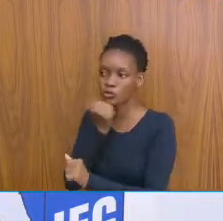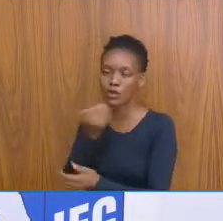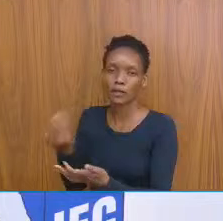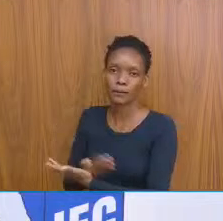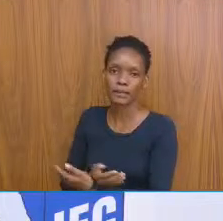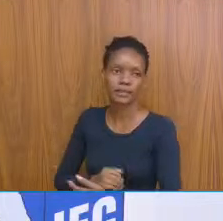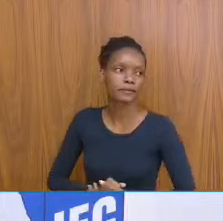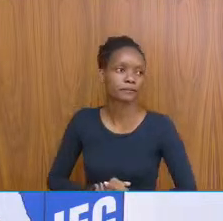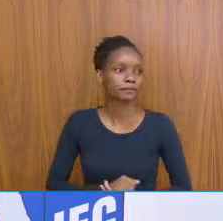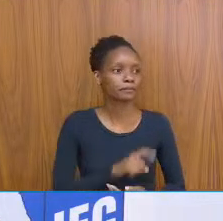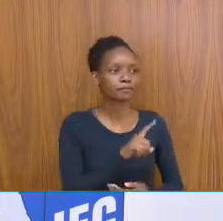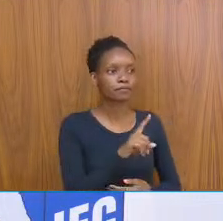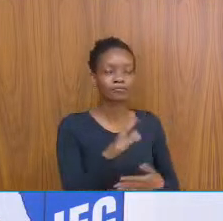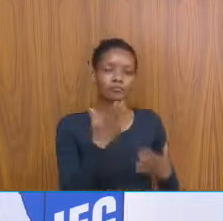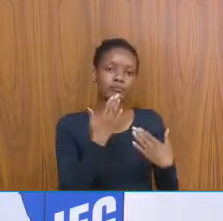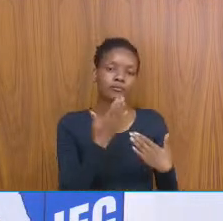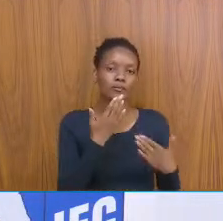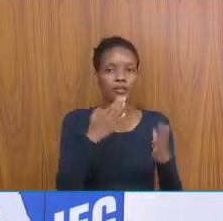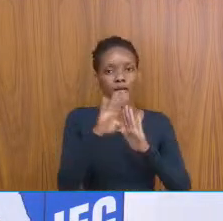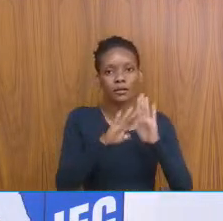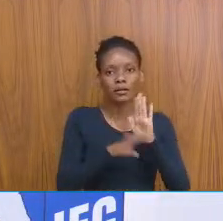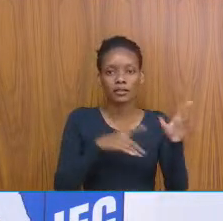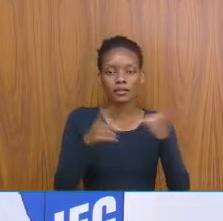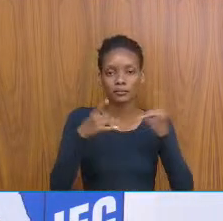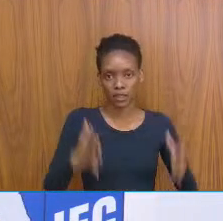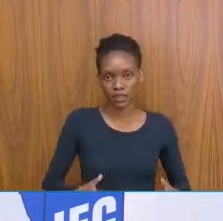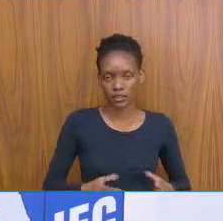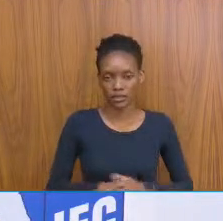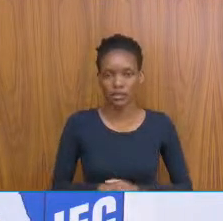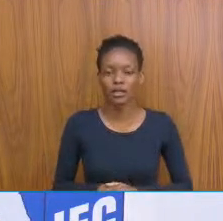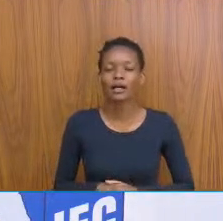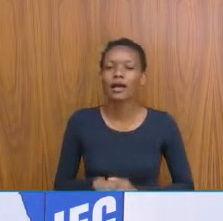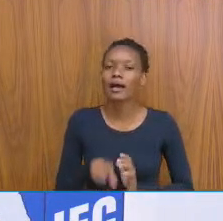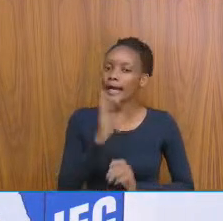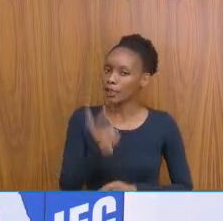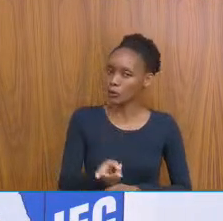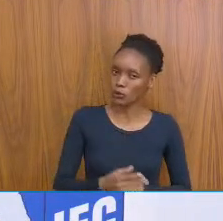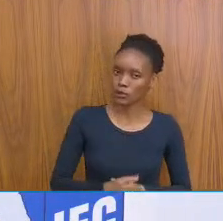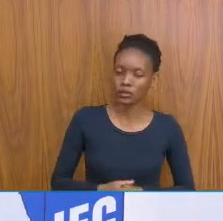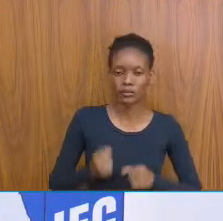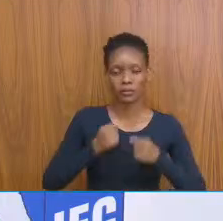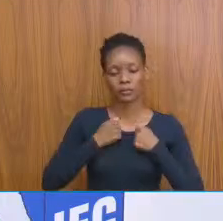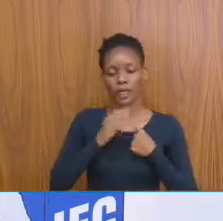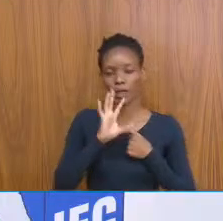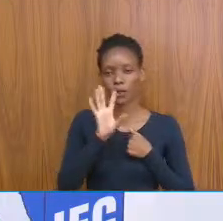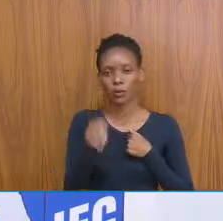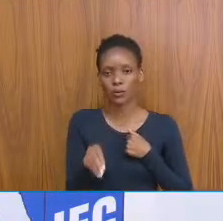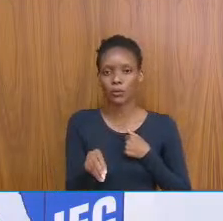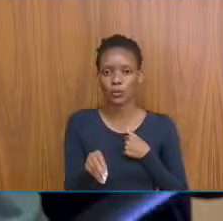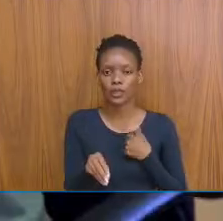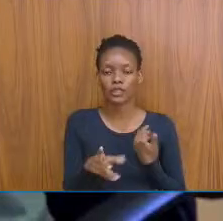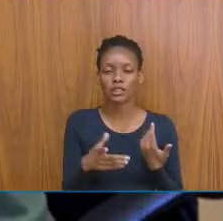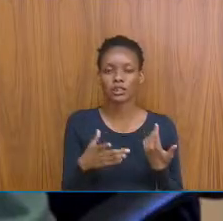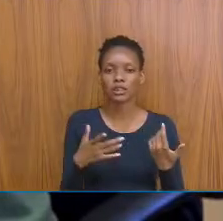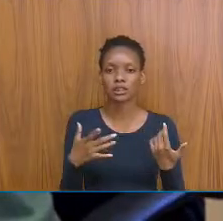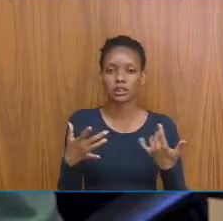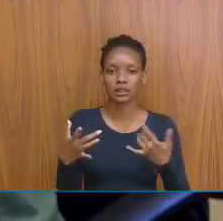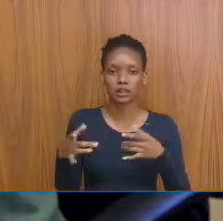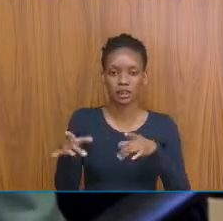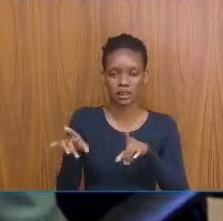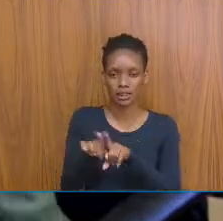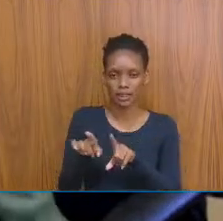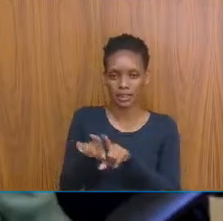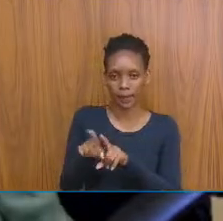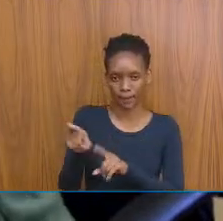Thank you very much, Program Director. Look, My question is much more similar to